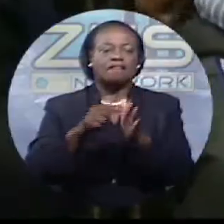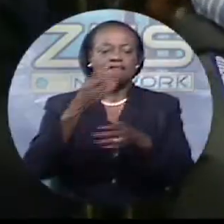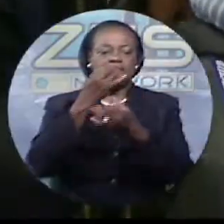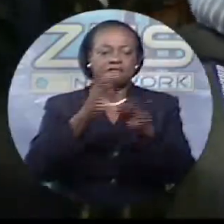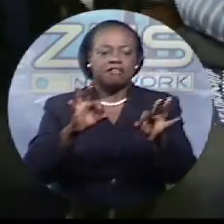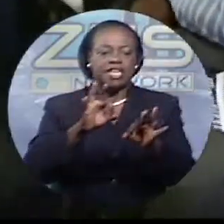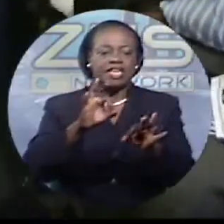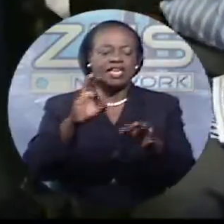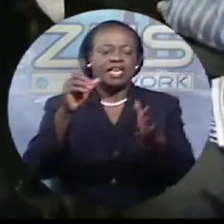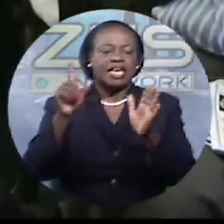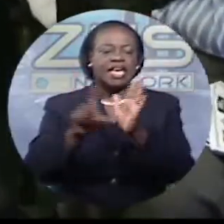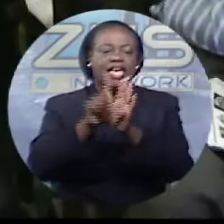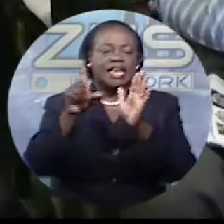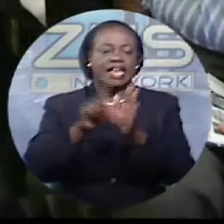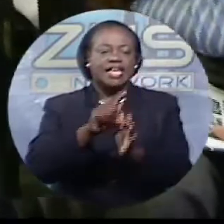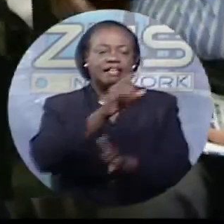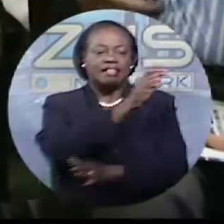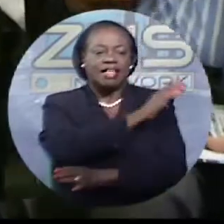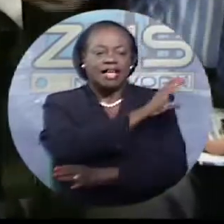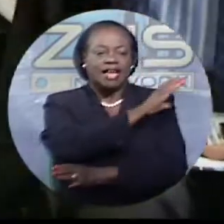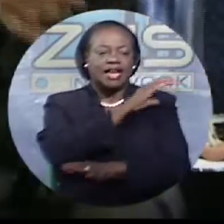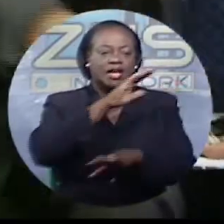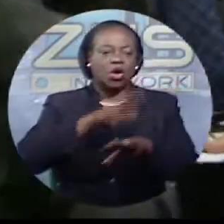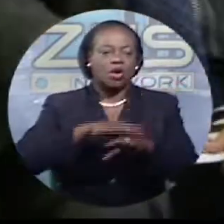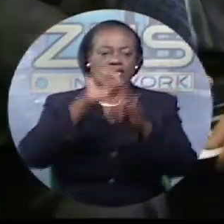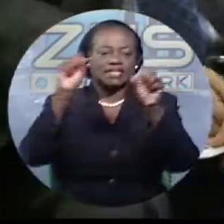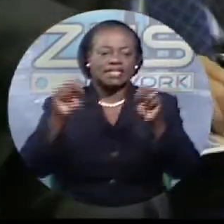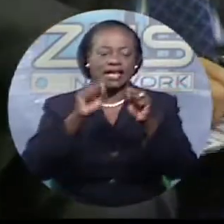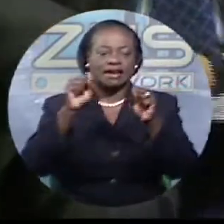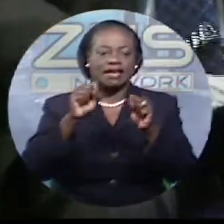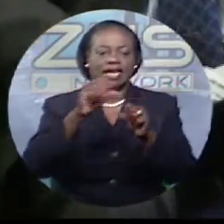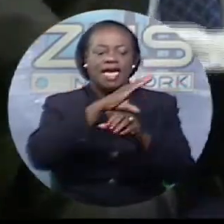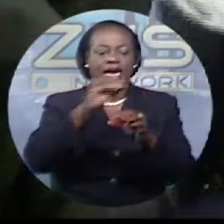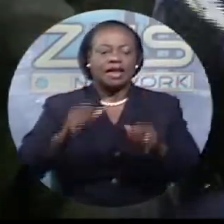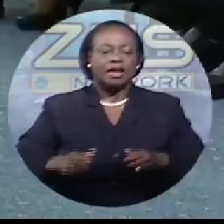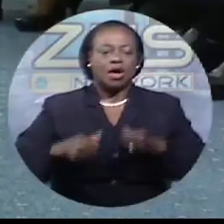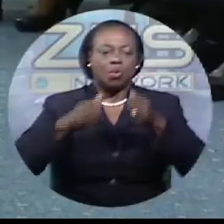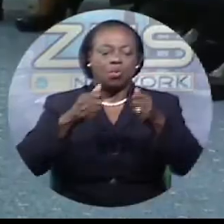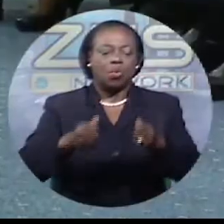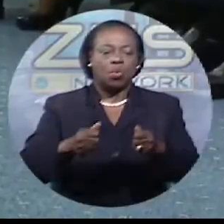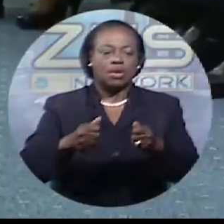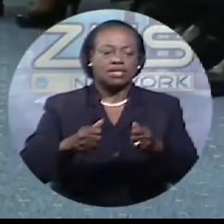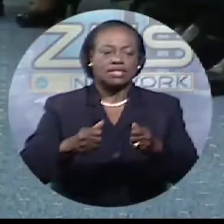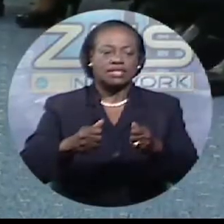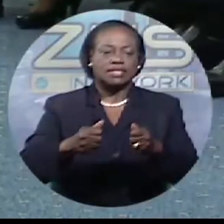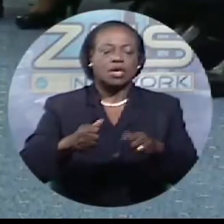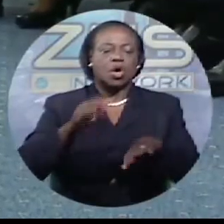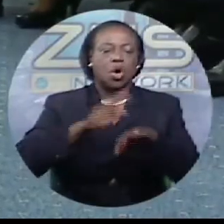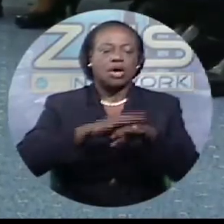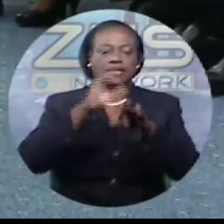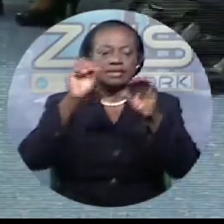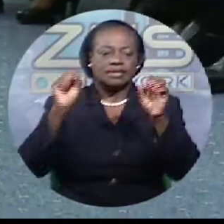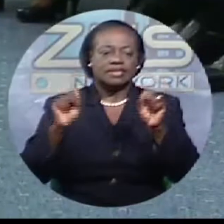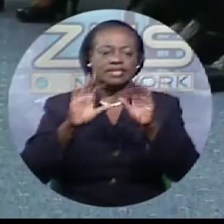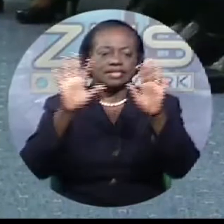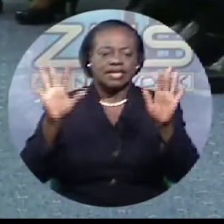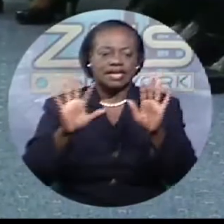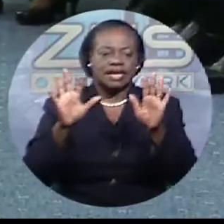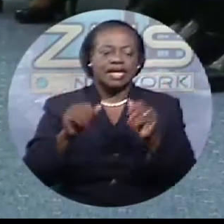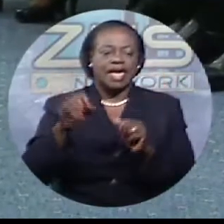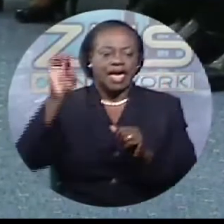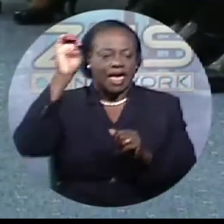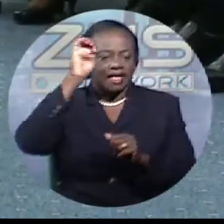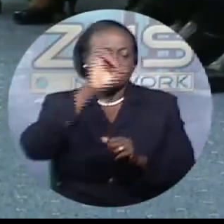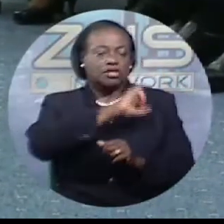on Saturday and an awards ceremony Sunday. On Saturday, 14 lawyers led by Bahamas Bar Association President Ellsworth